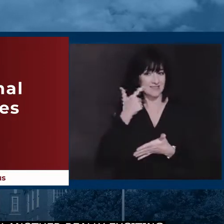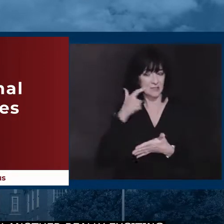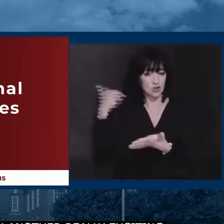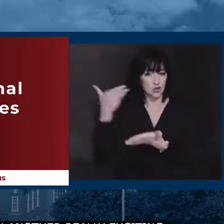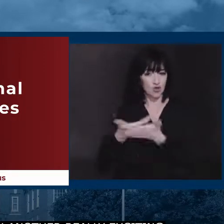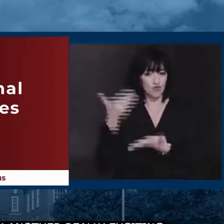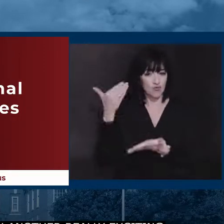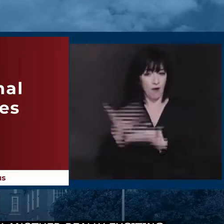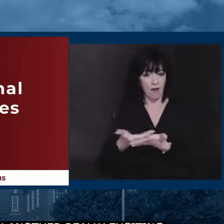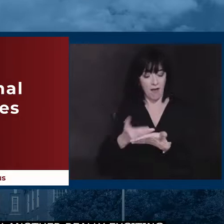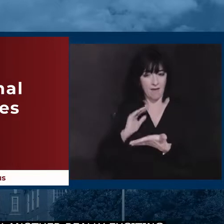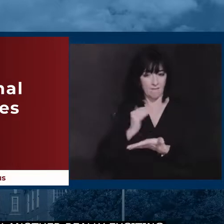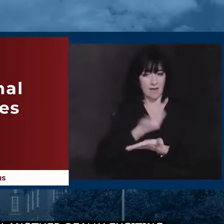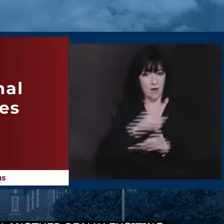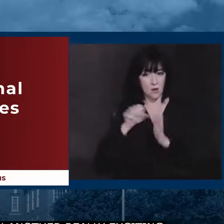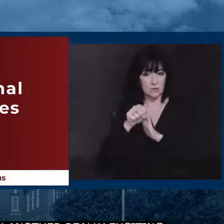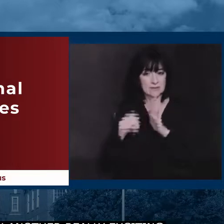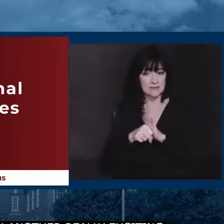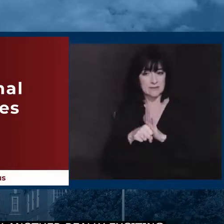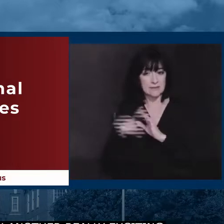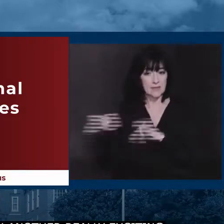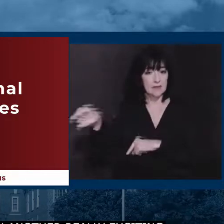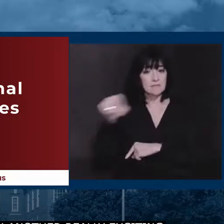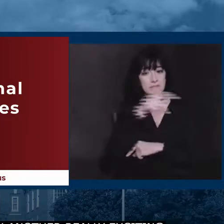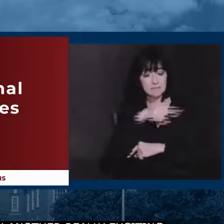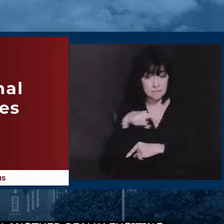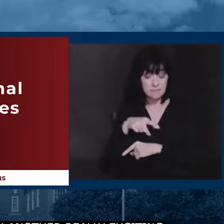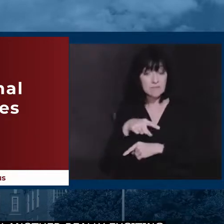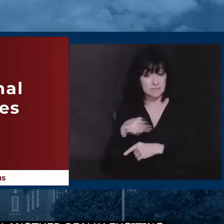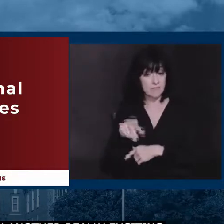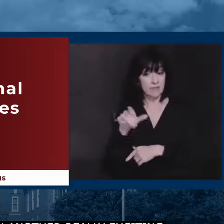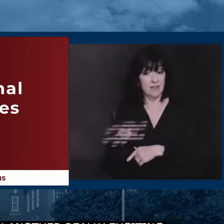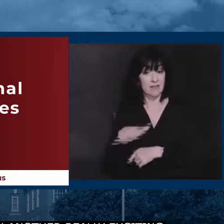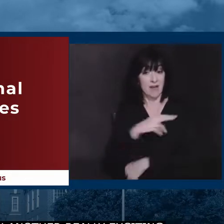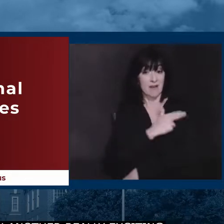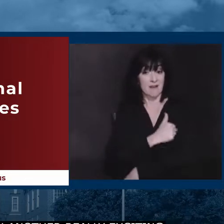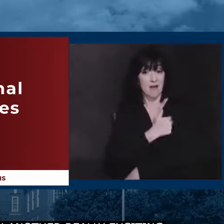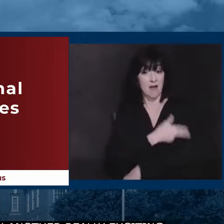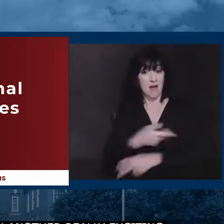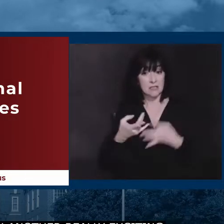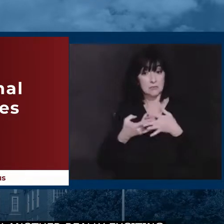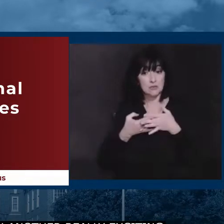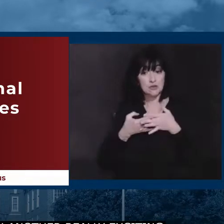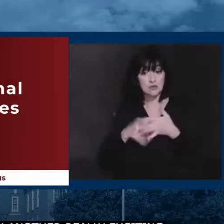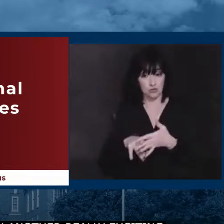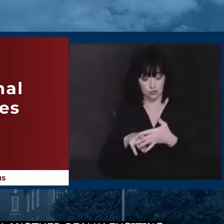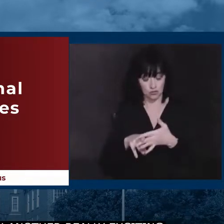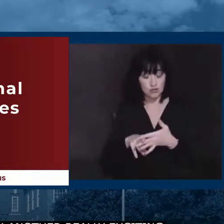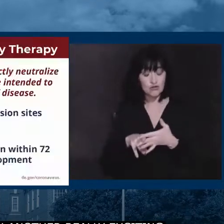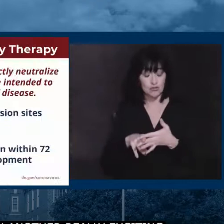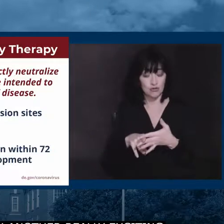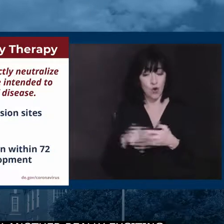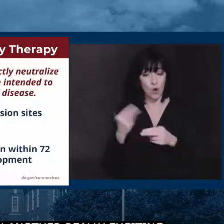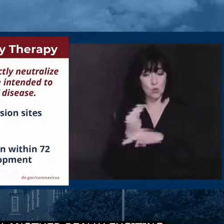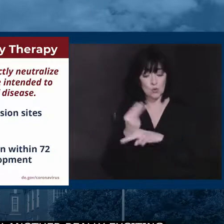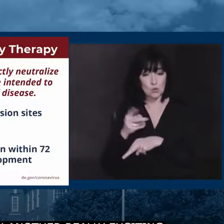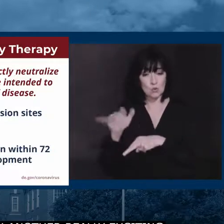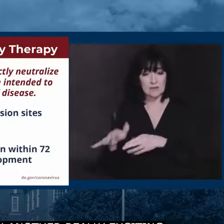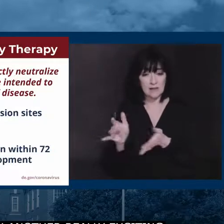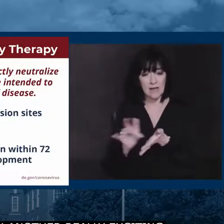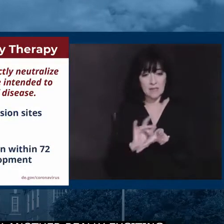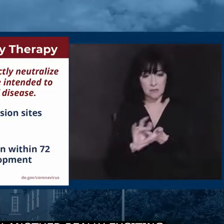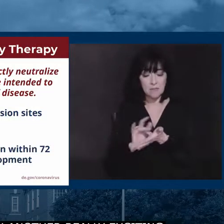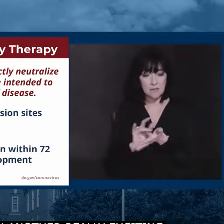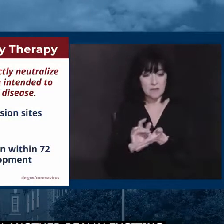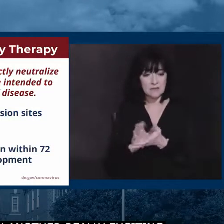our hospitals have begun to administer these monoclonal antibodies to individuals. So let's first talk a little